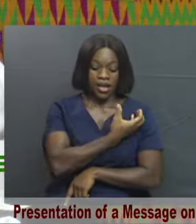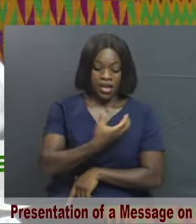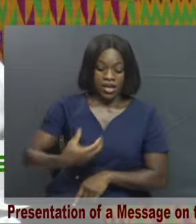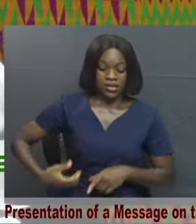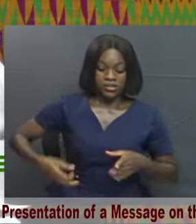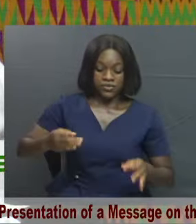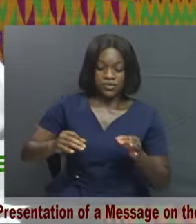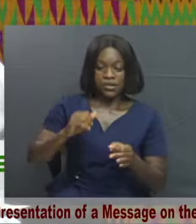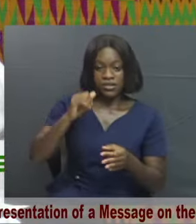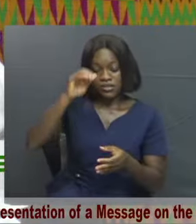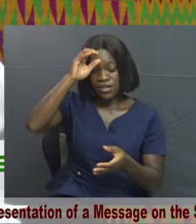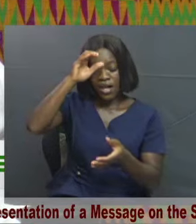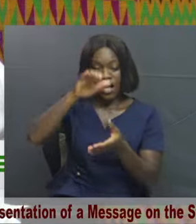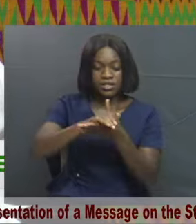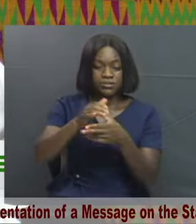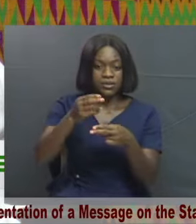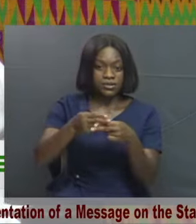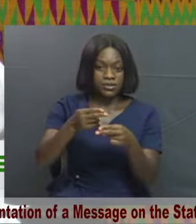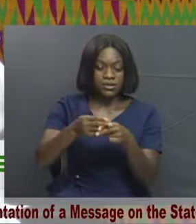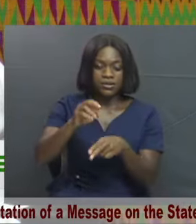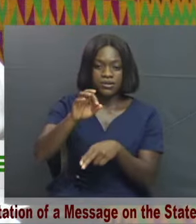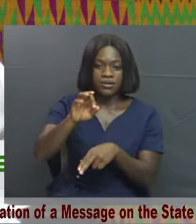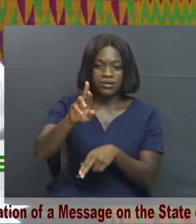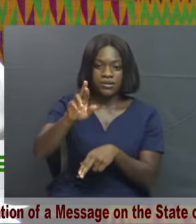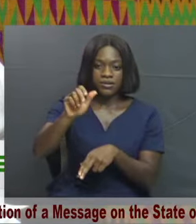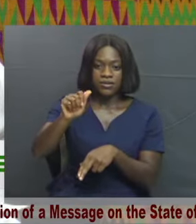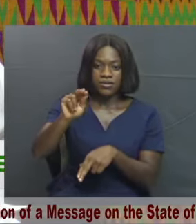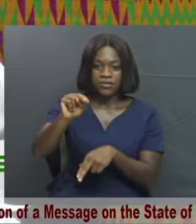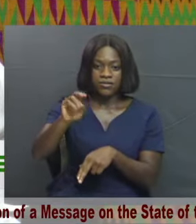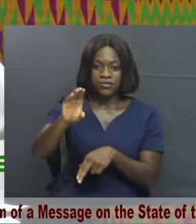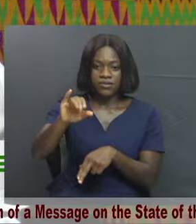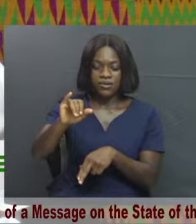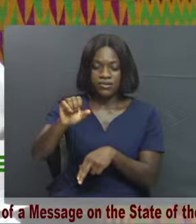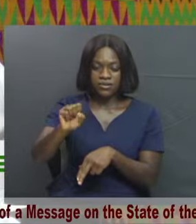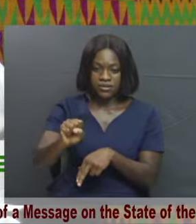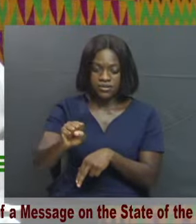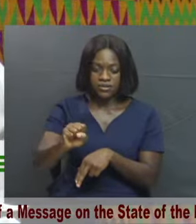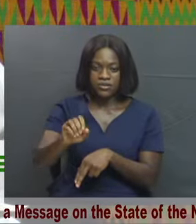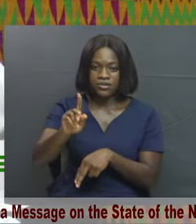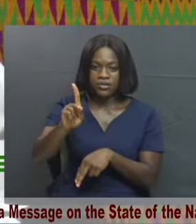Mr Francis Kofi tonu